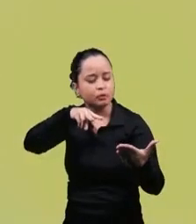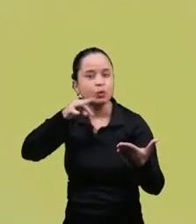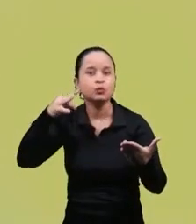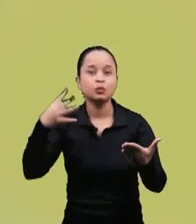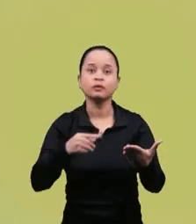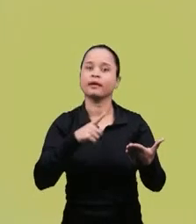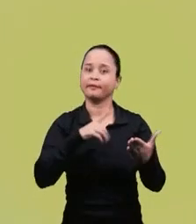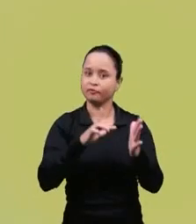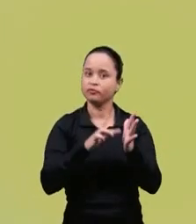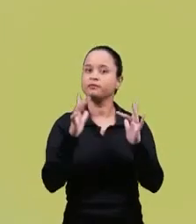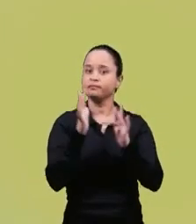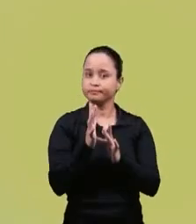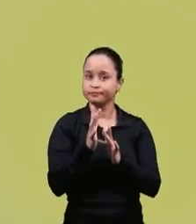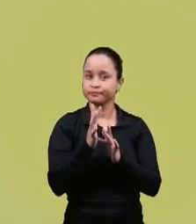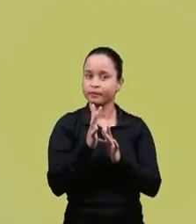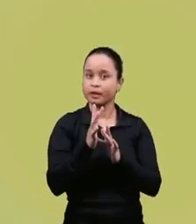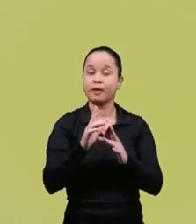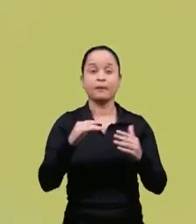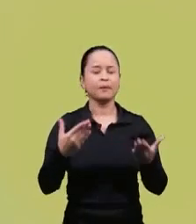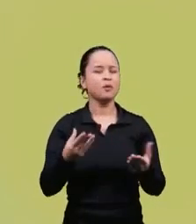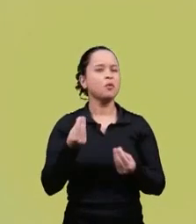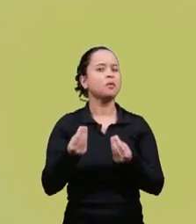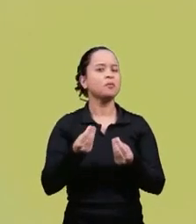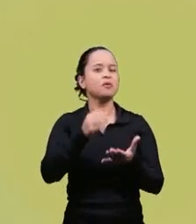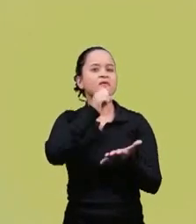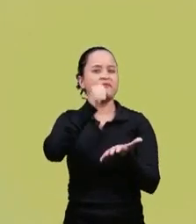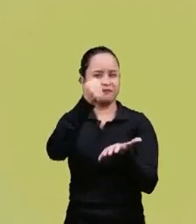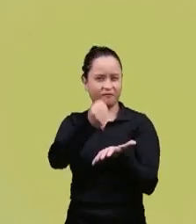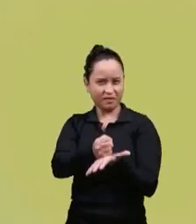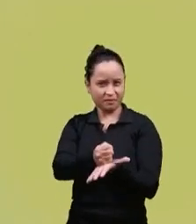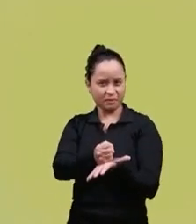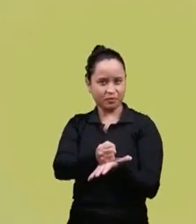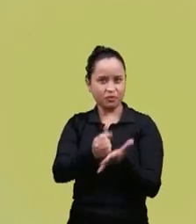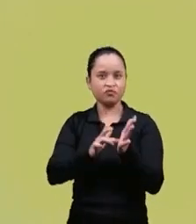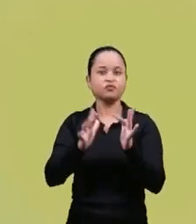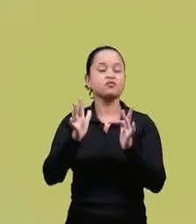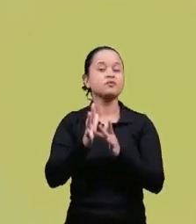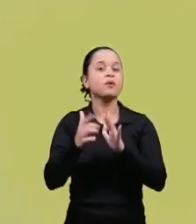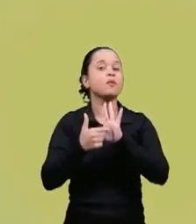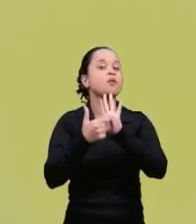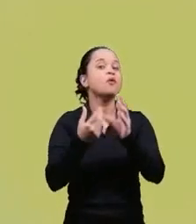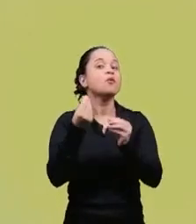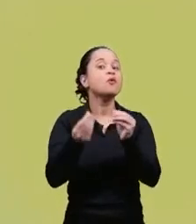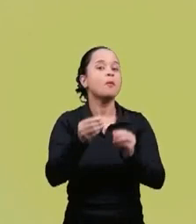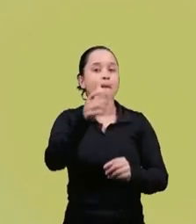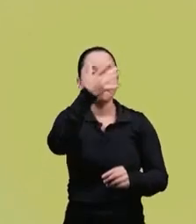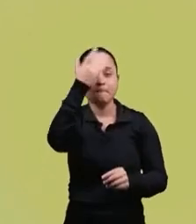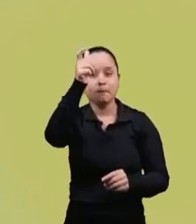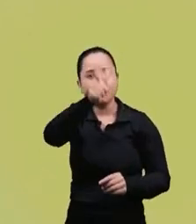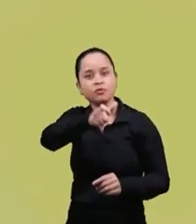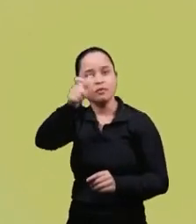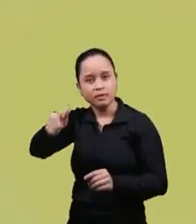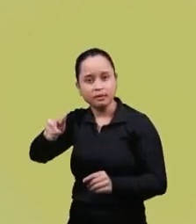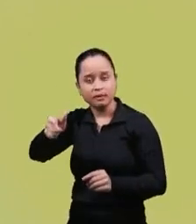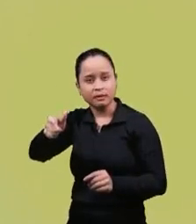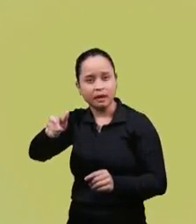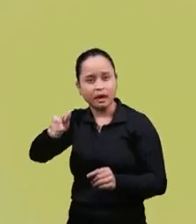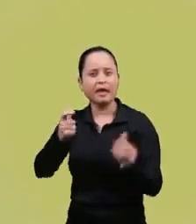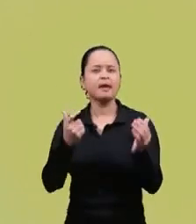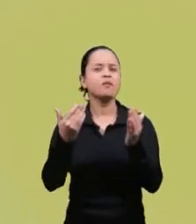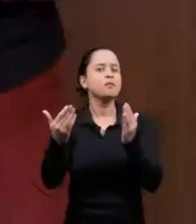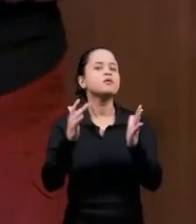to Revelation and the Old Testament? The Lord presents Himself through the figures, through the